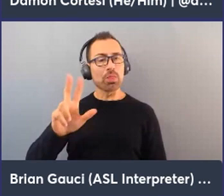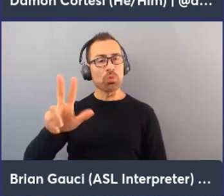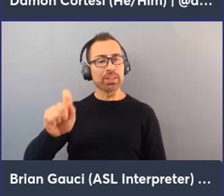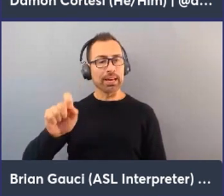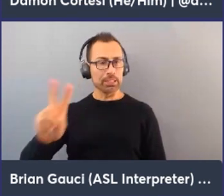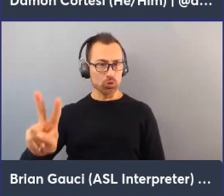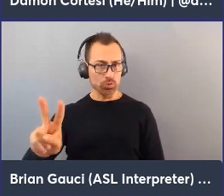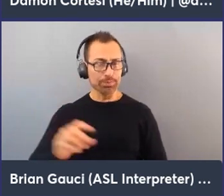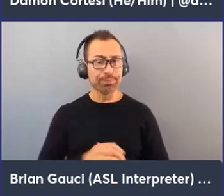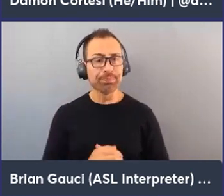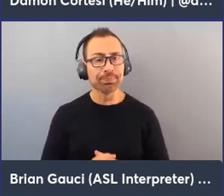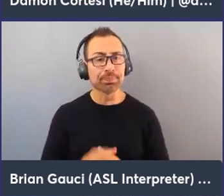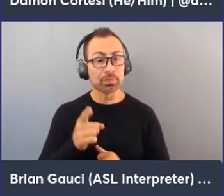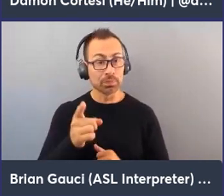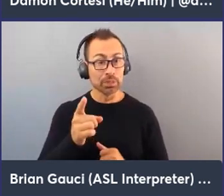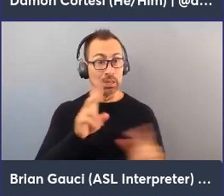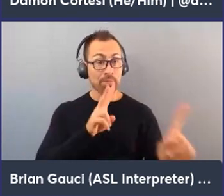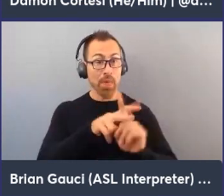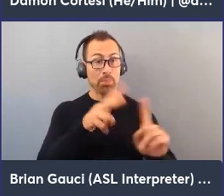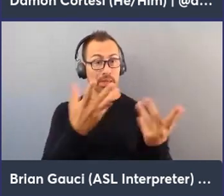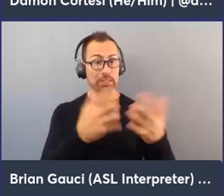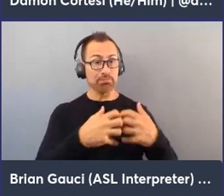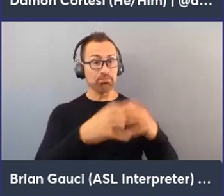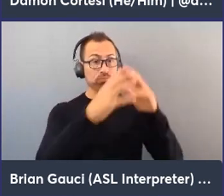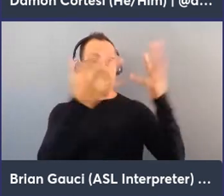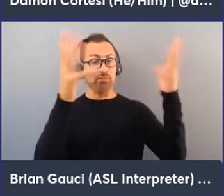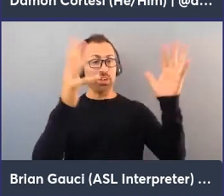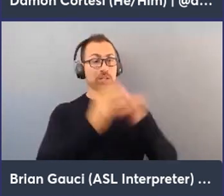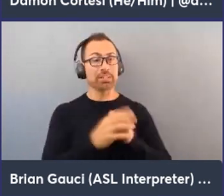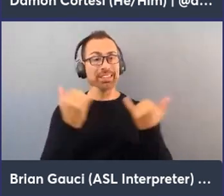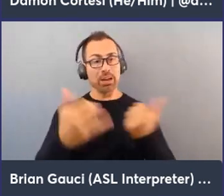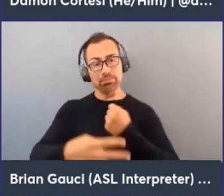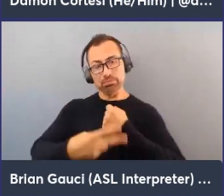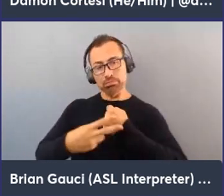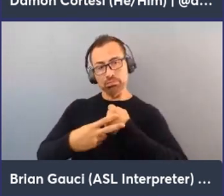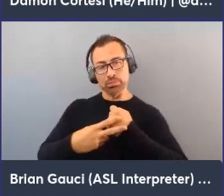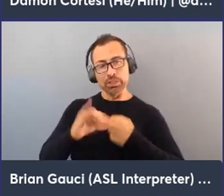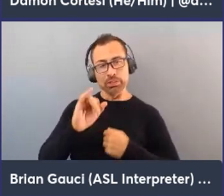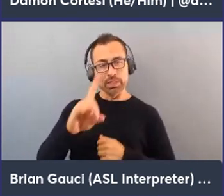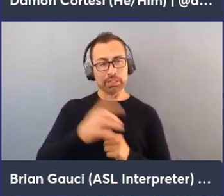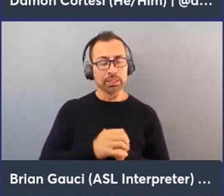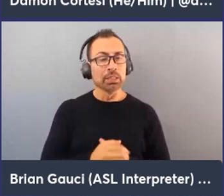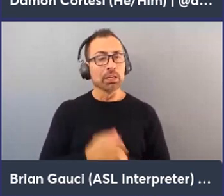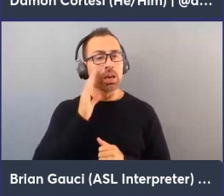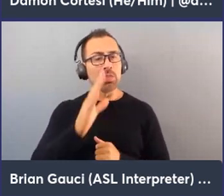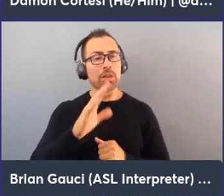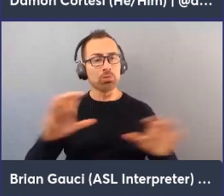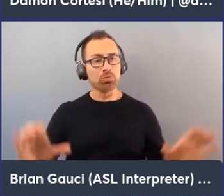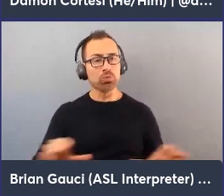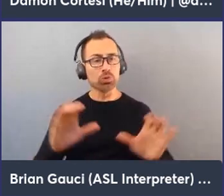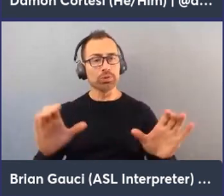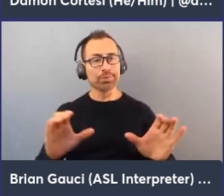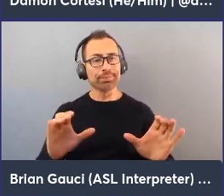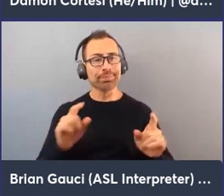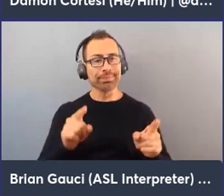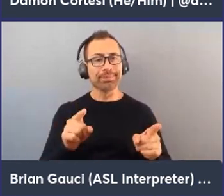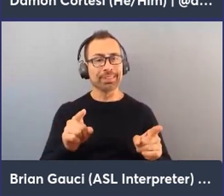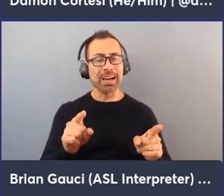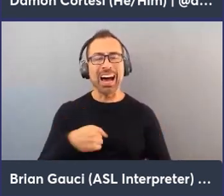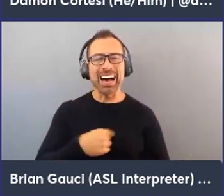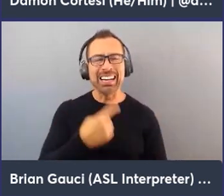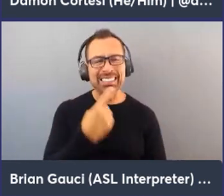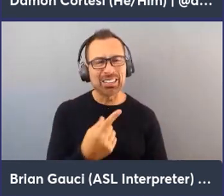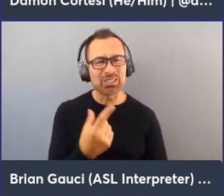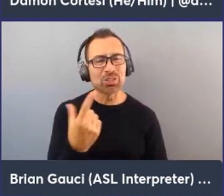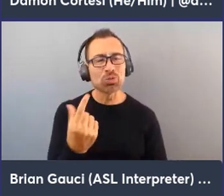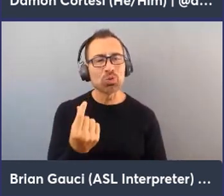application. I'm going to save that application ID. And if I do an EMR Serverless, you know what? I said I was going to do 2 commands, so I'm going to do